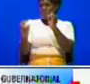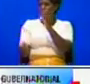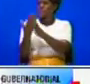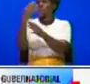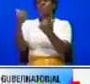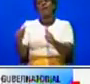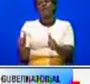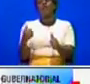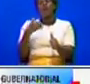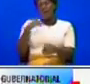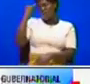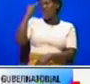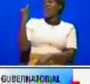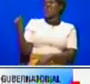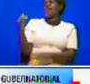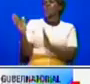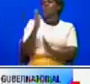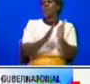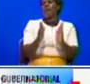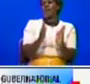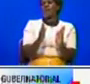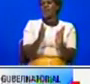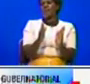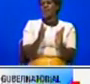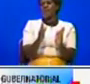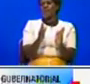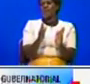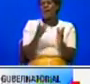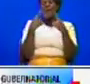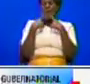launched, we have our ideas and plans, and we are going to say them sooner than later. And that is what